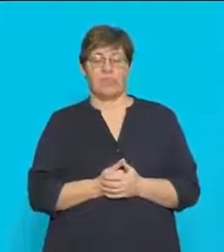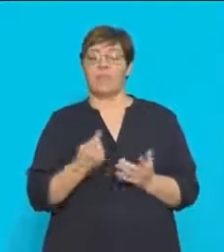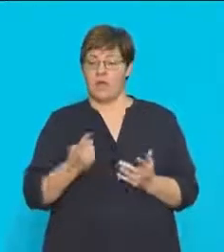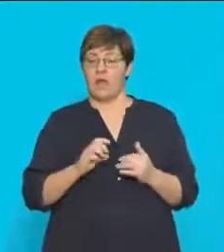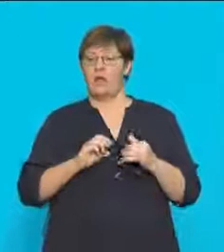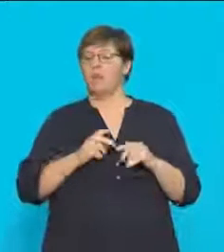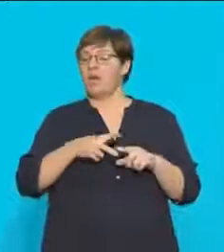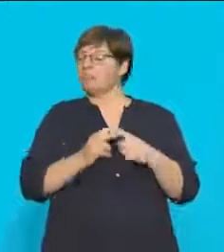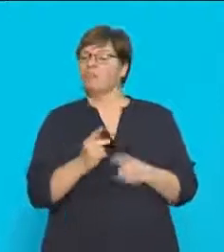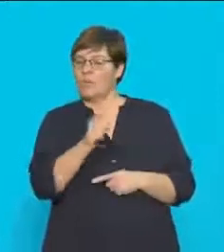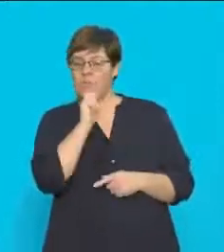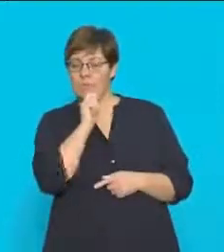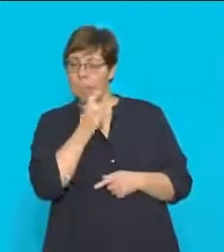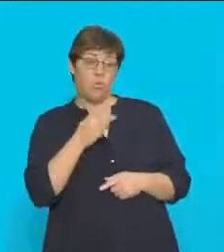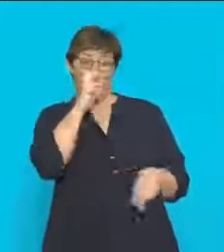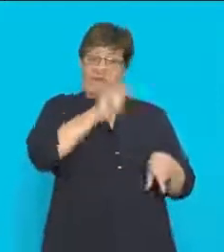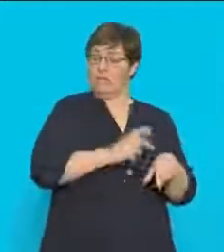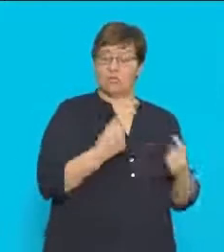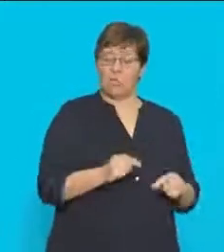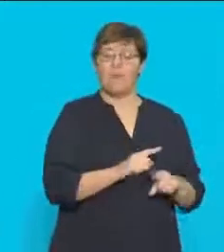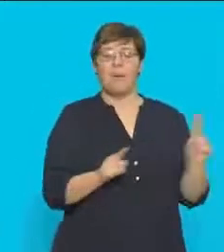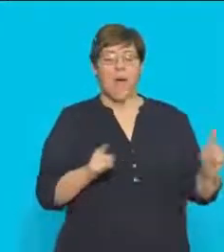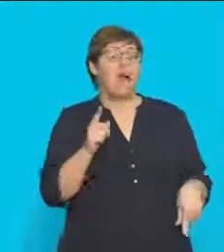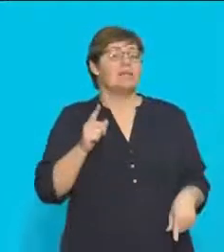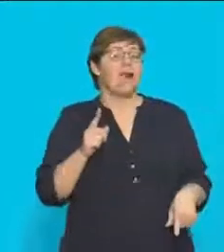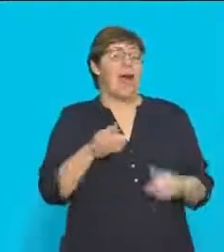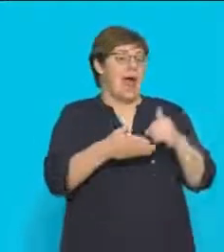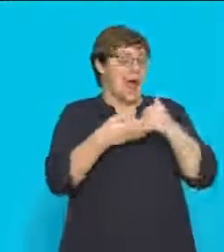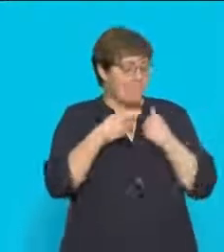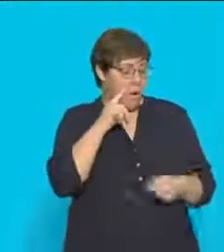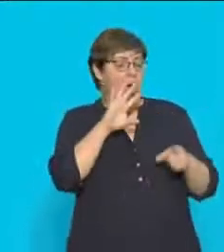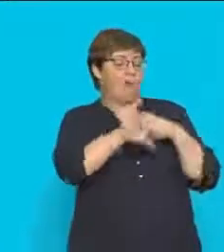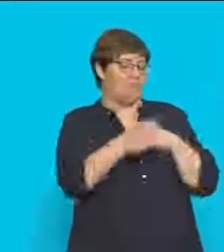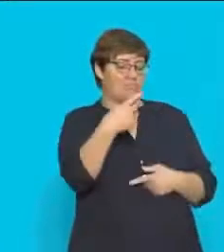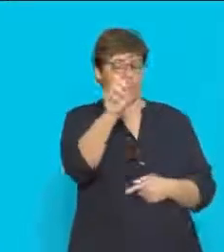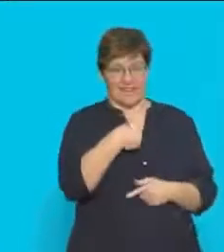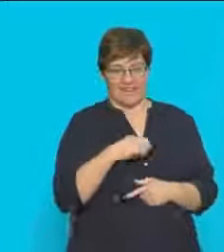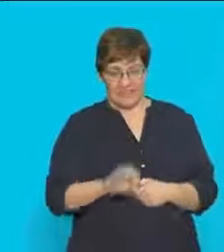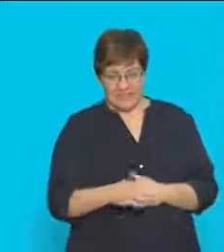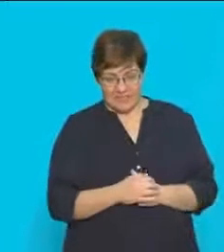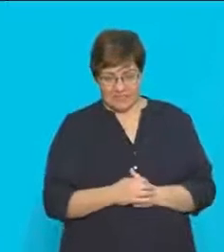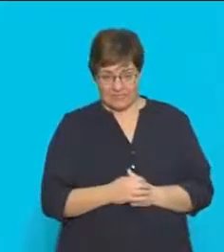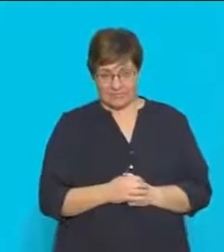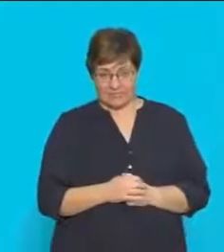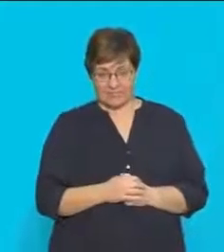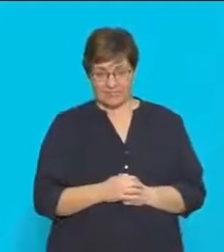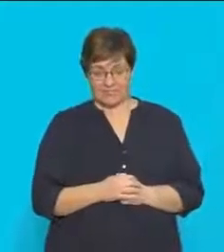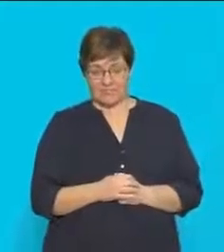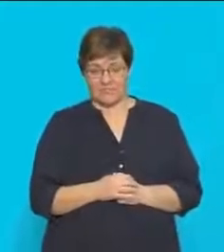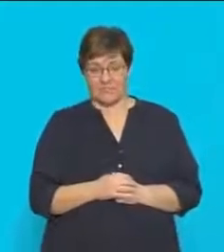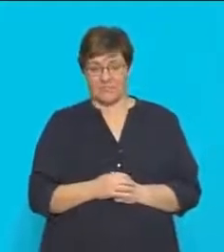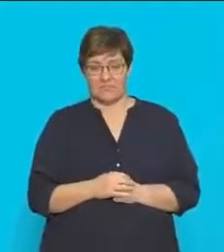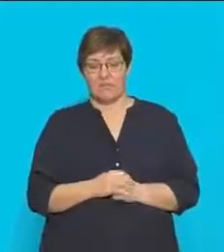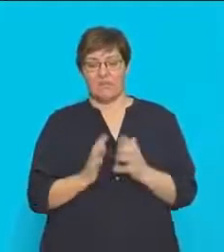do this checksum is not necessary, but it does help us to check our answers to make sure